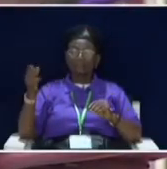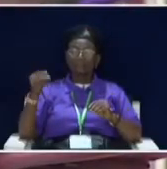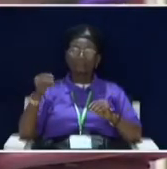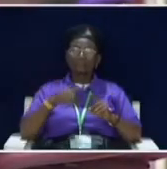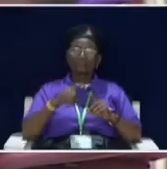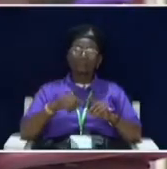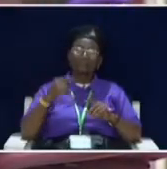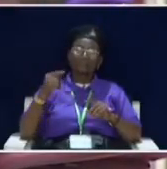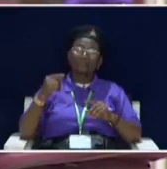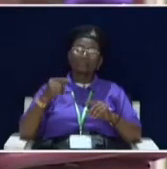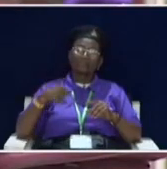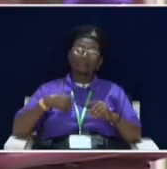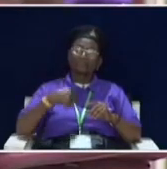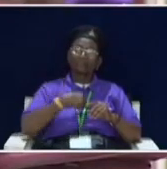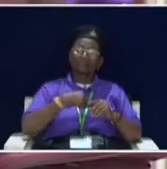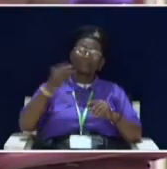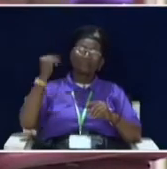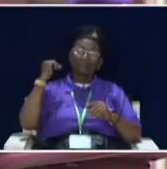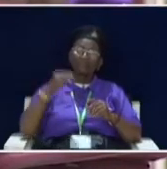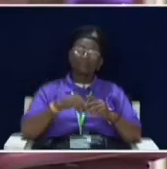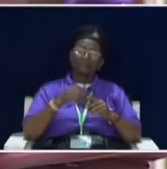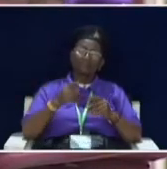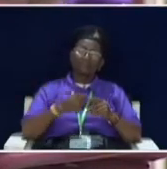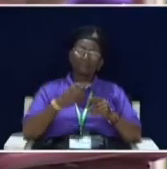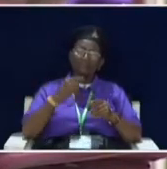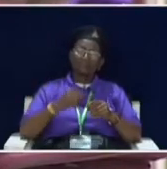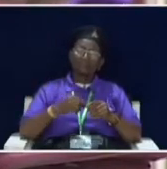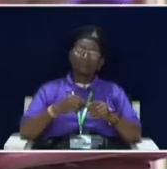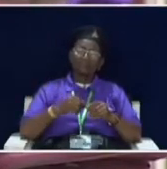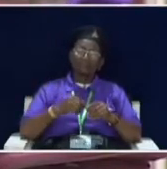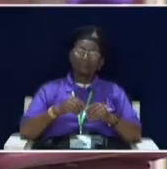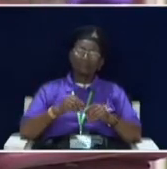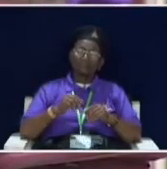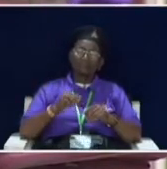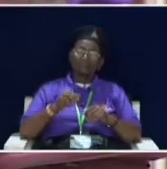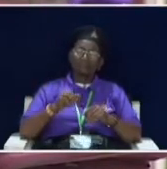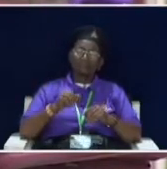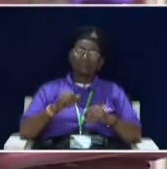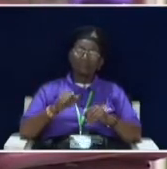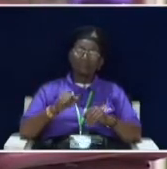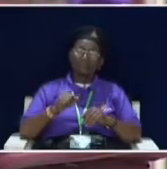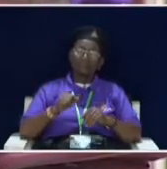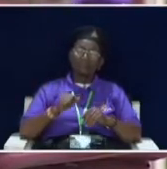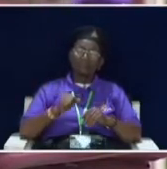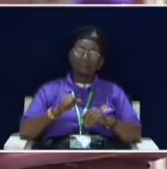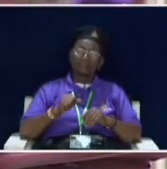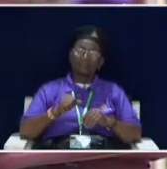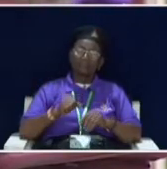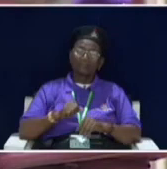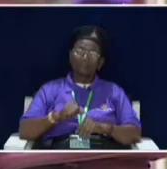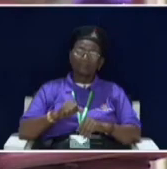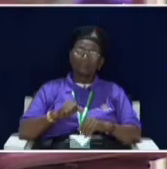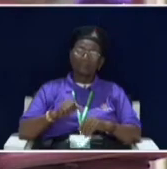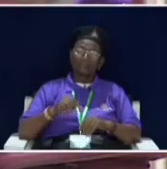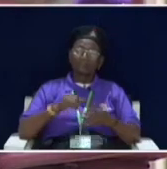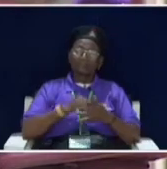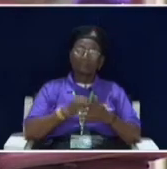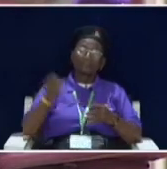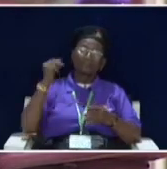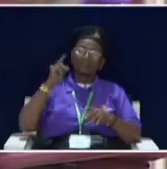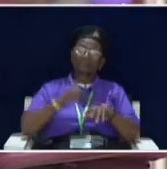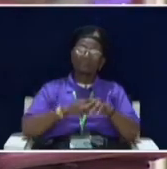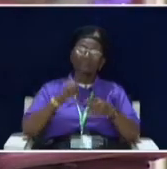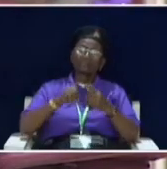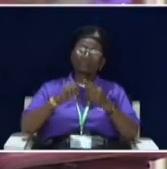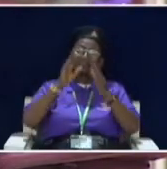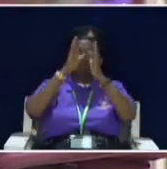When the first auditorium. A wa ninu gbọ̀ngàn atijọ ta kọkọ. And it was time to pray. Asiko wa to